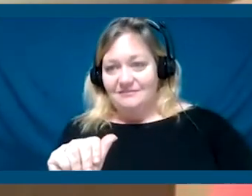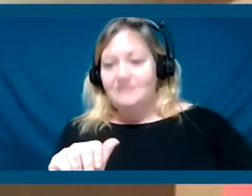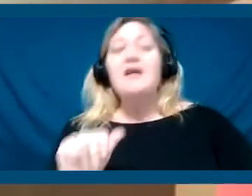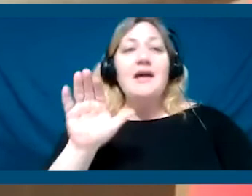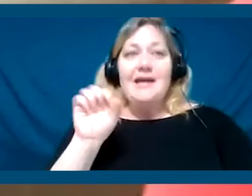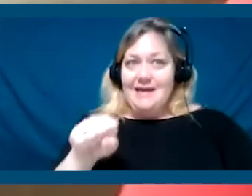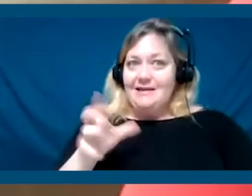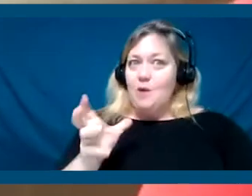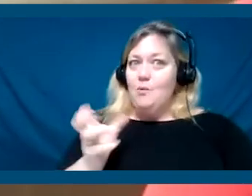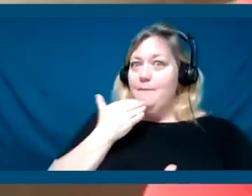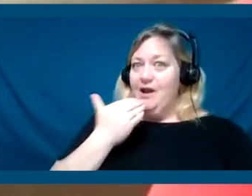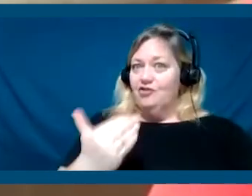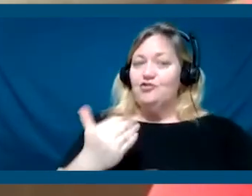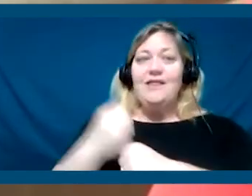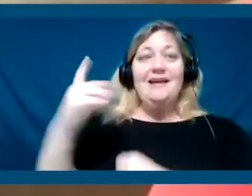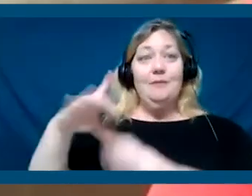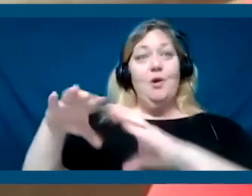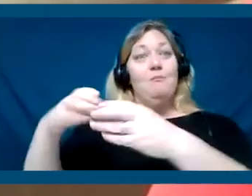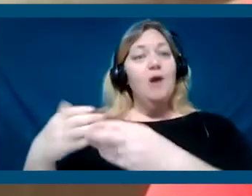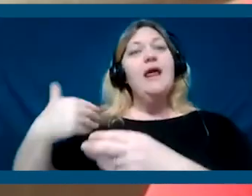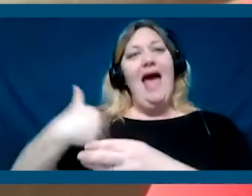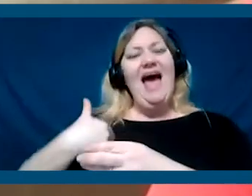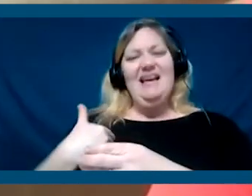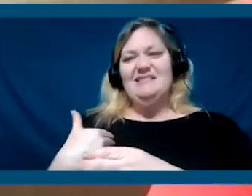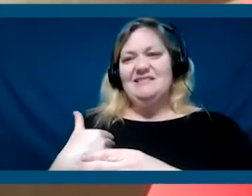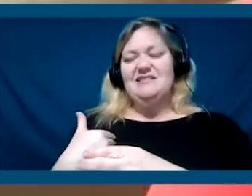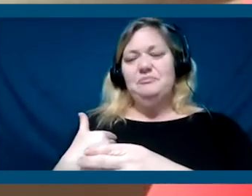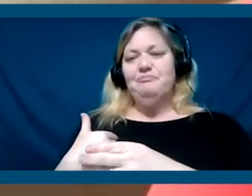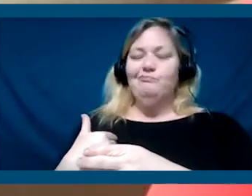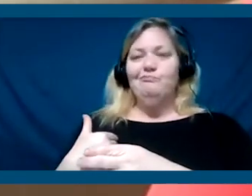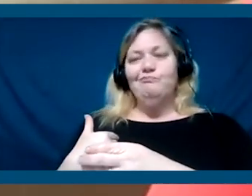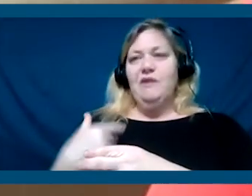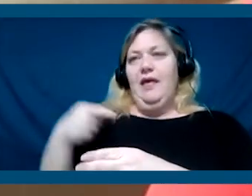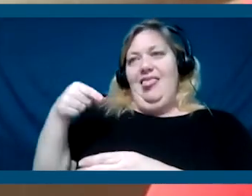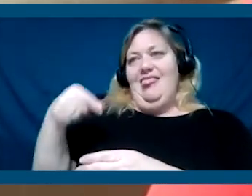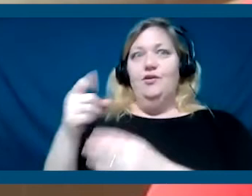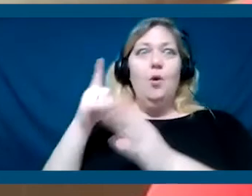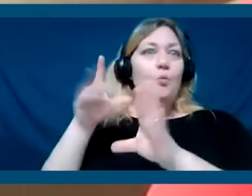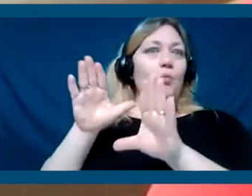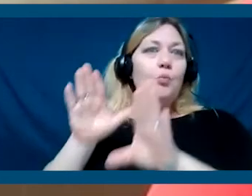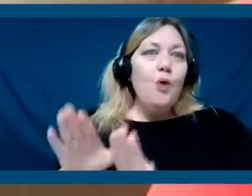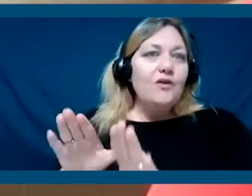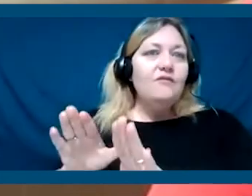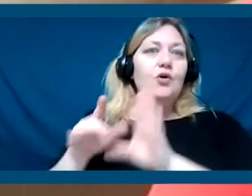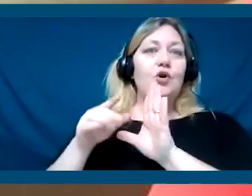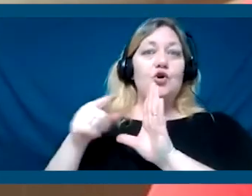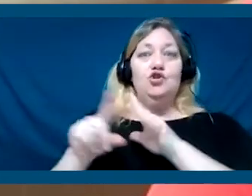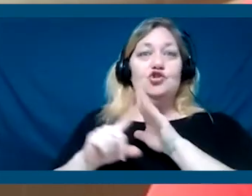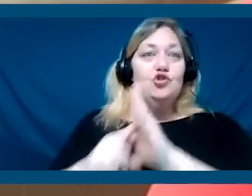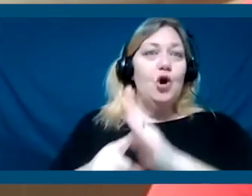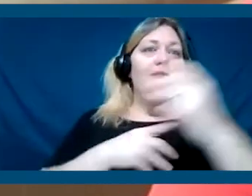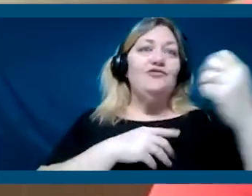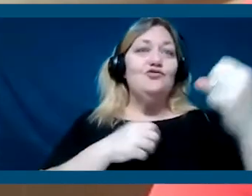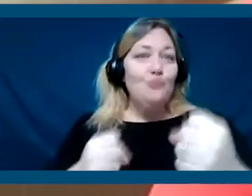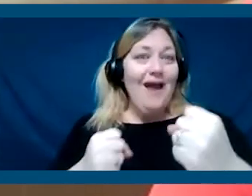that, the Democratic Party has had, this is a wonderful show of strength